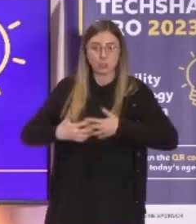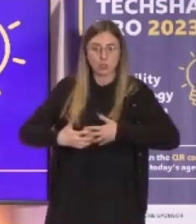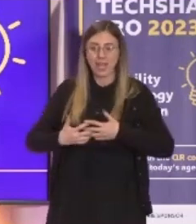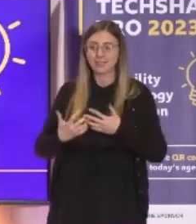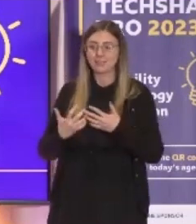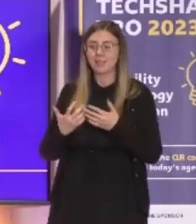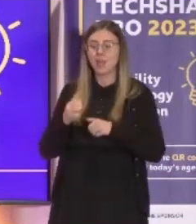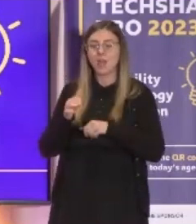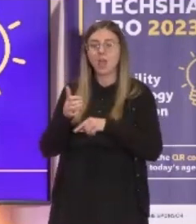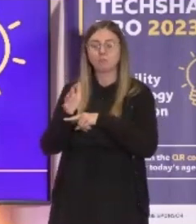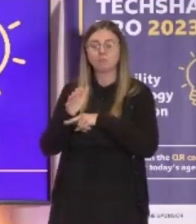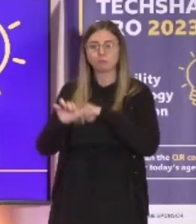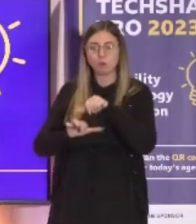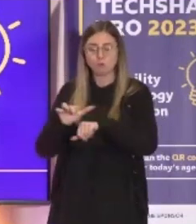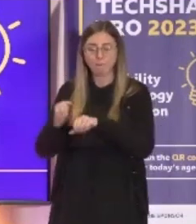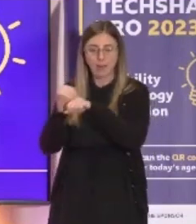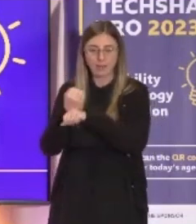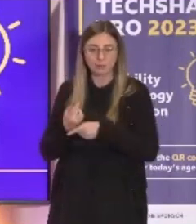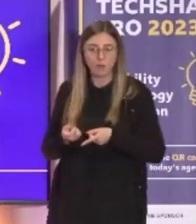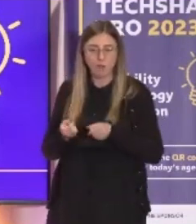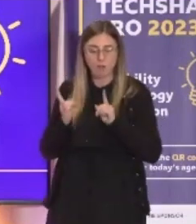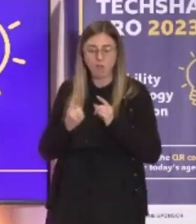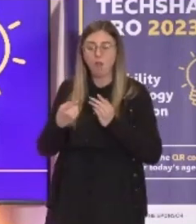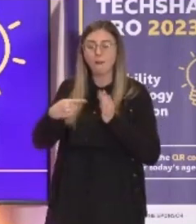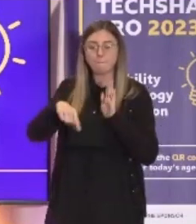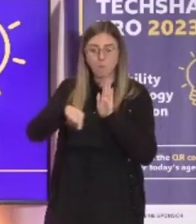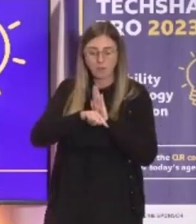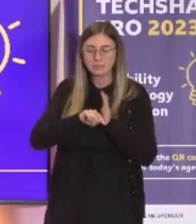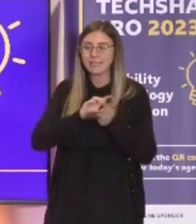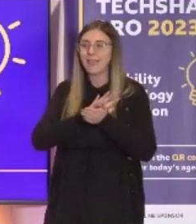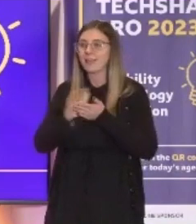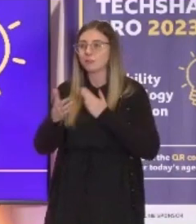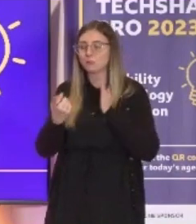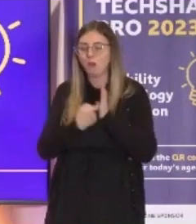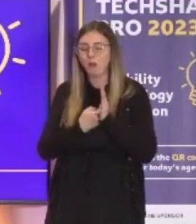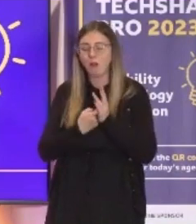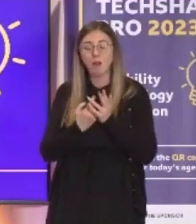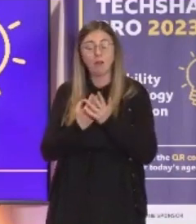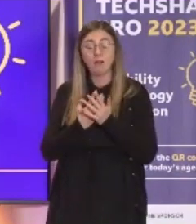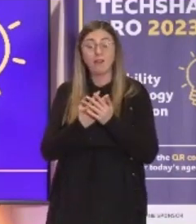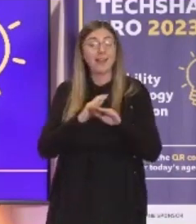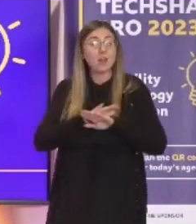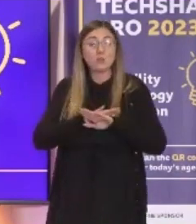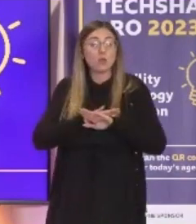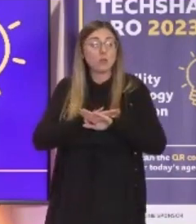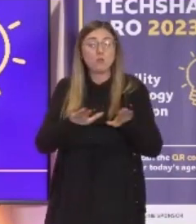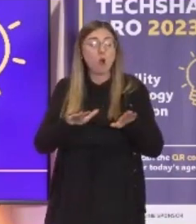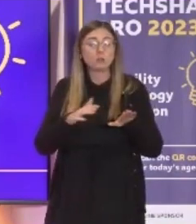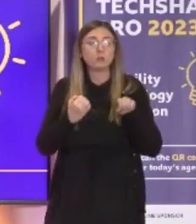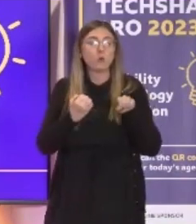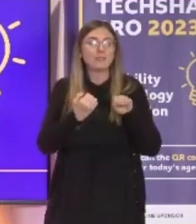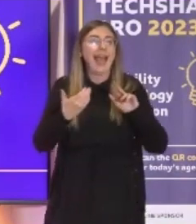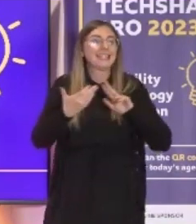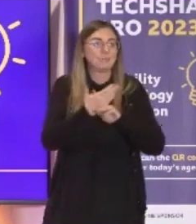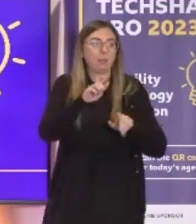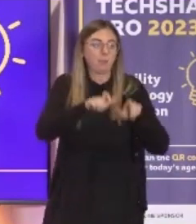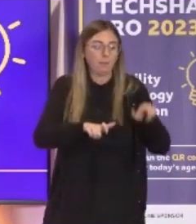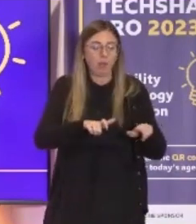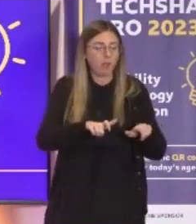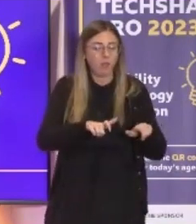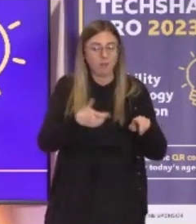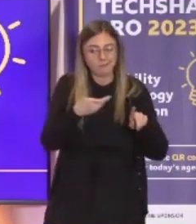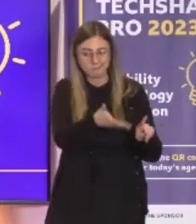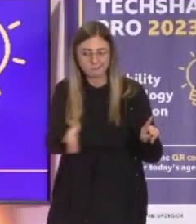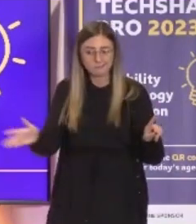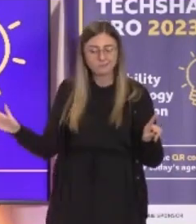program managers, we have policy, we have HR in here. So it's not just people who do accessibility. Someone